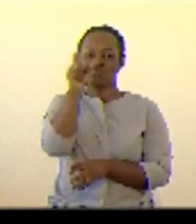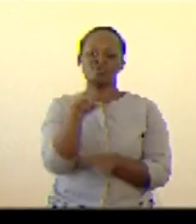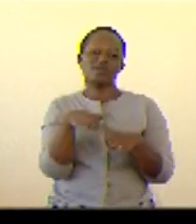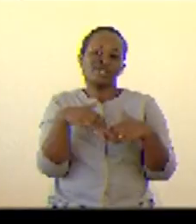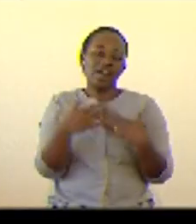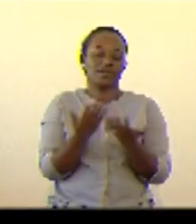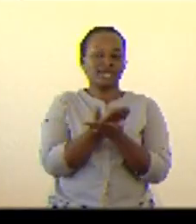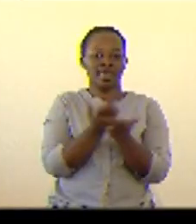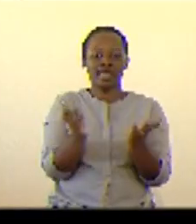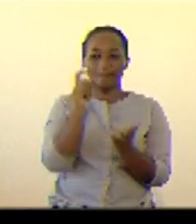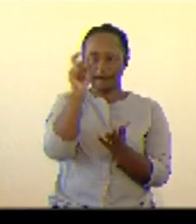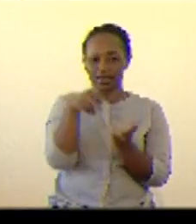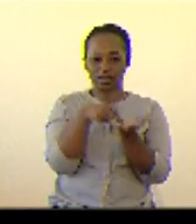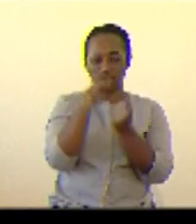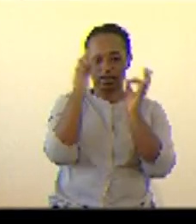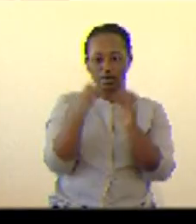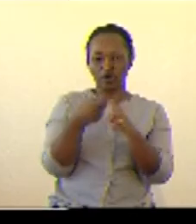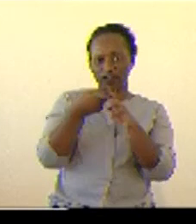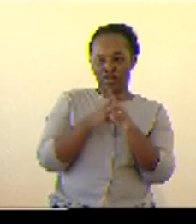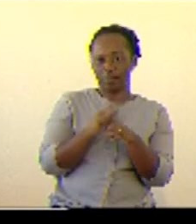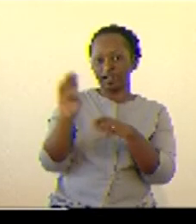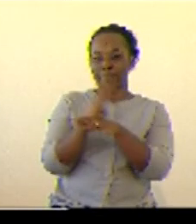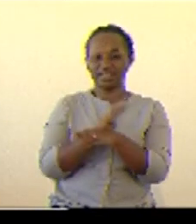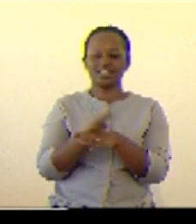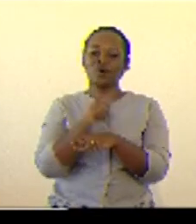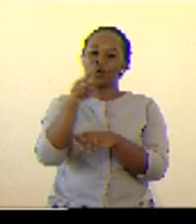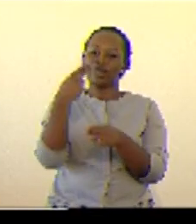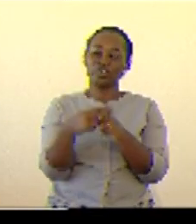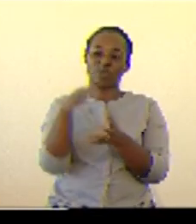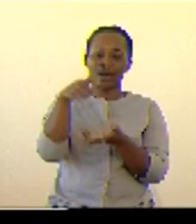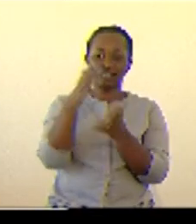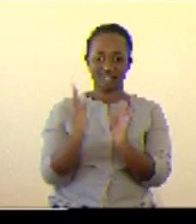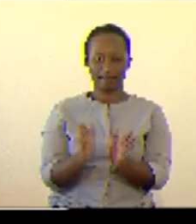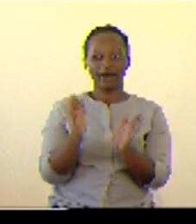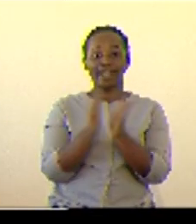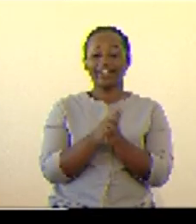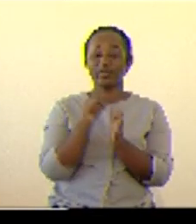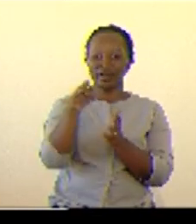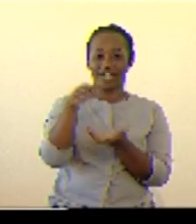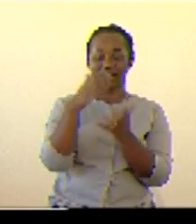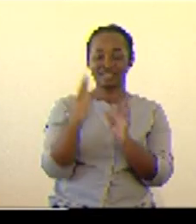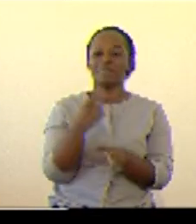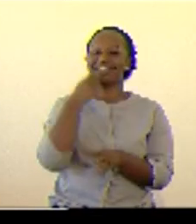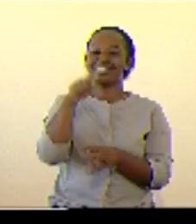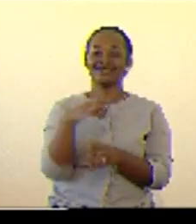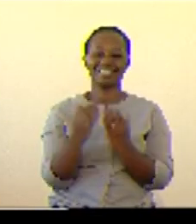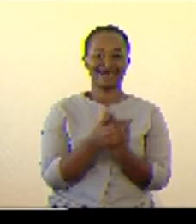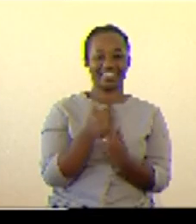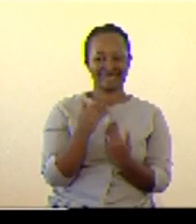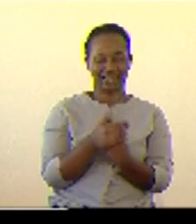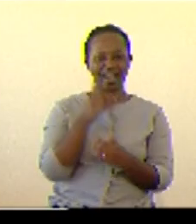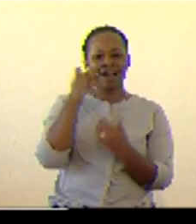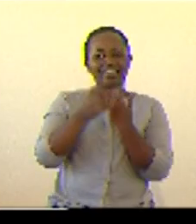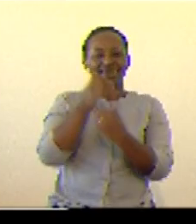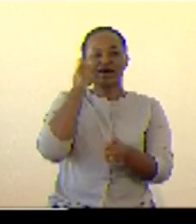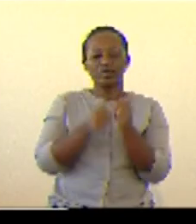that buys goods from the other or from the business. That is a customer. And a customer needs care. Which care? You